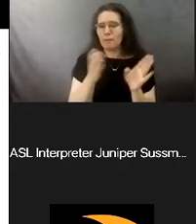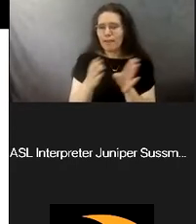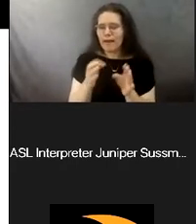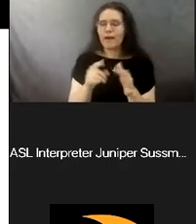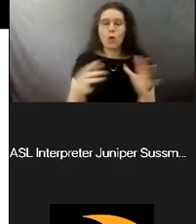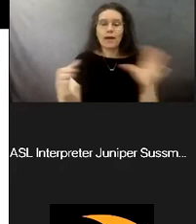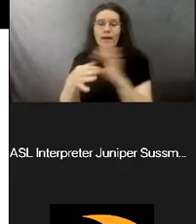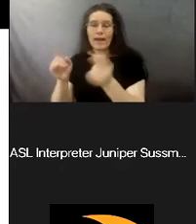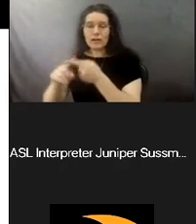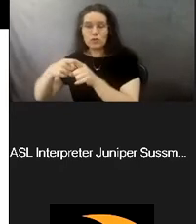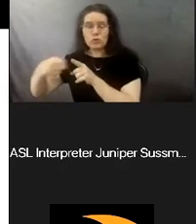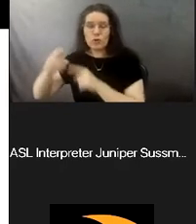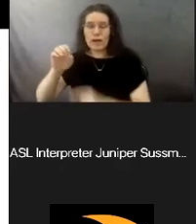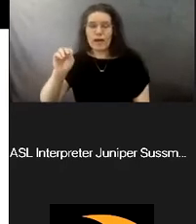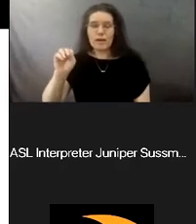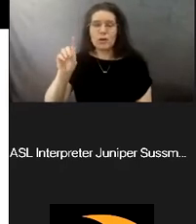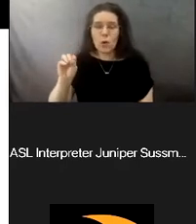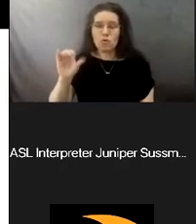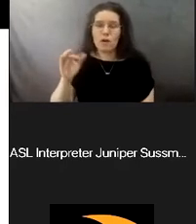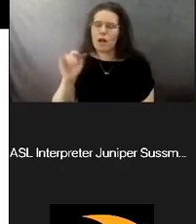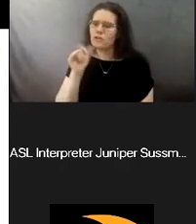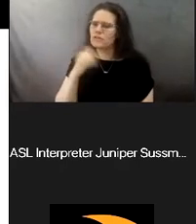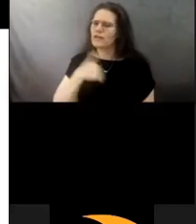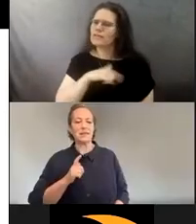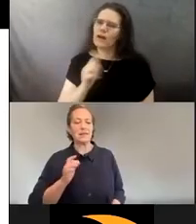Those are big ways that we can help out.